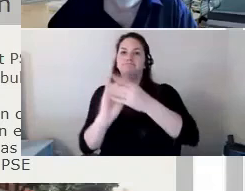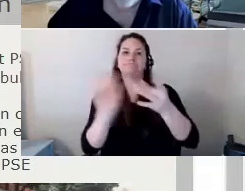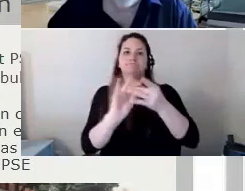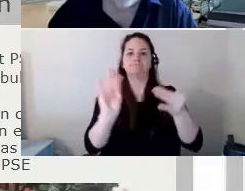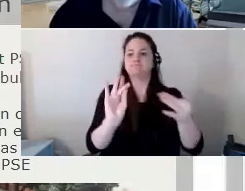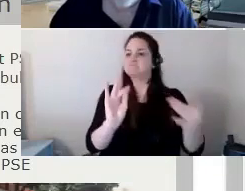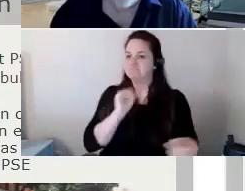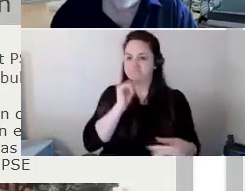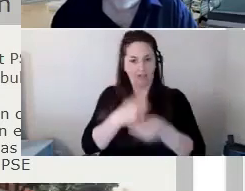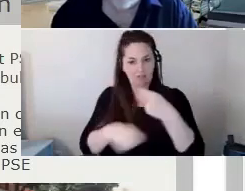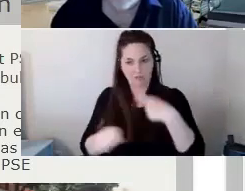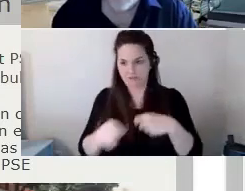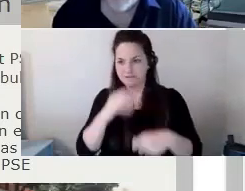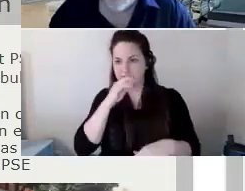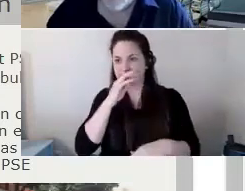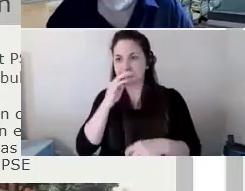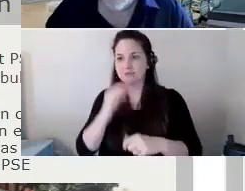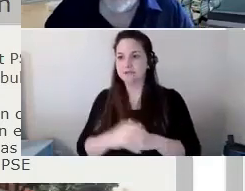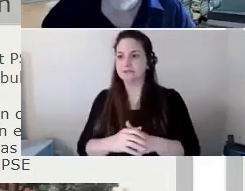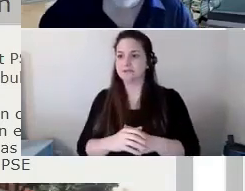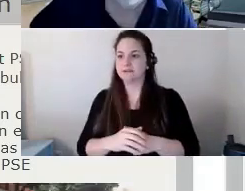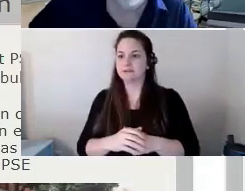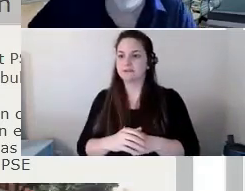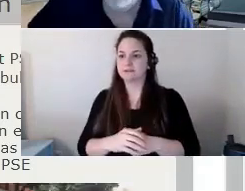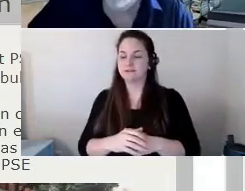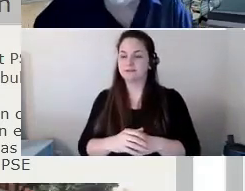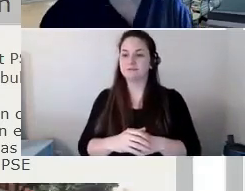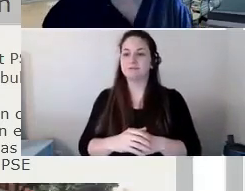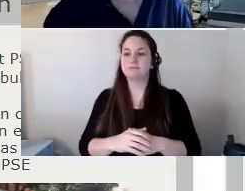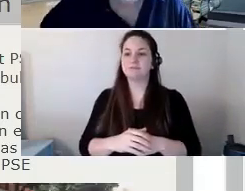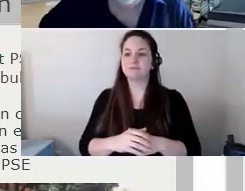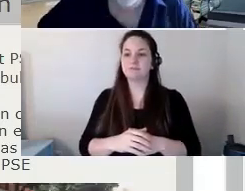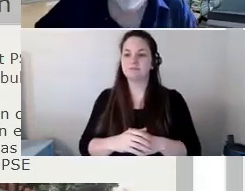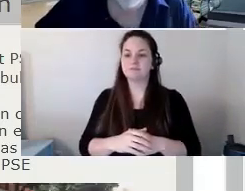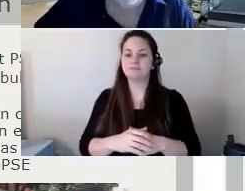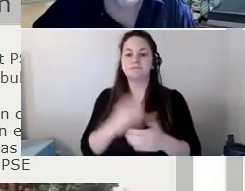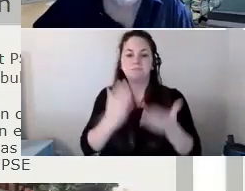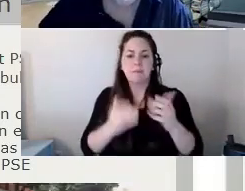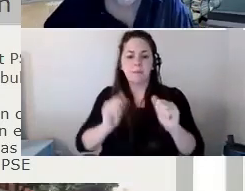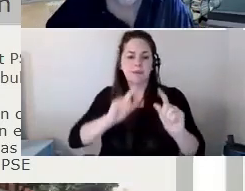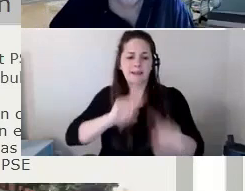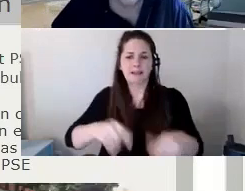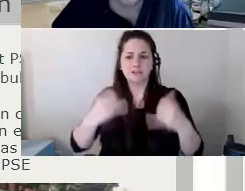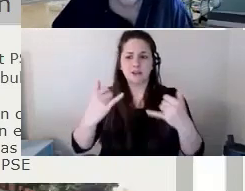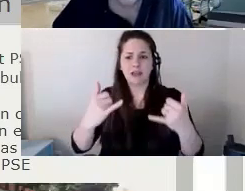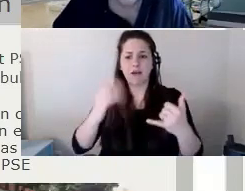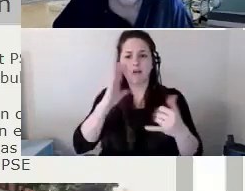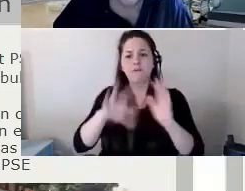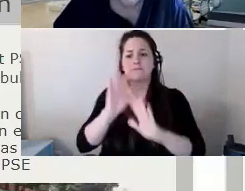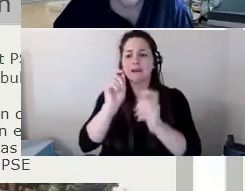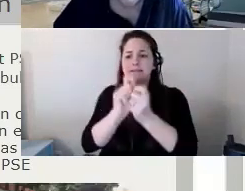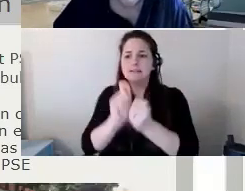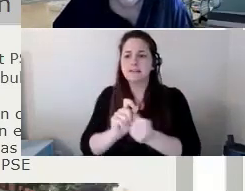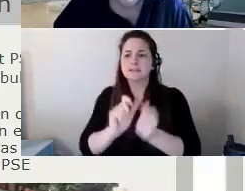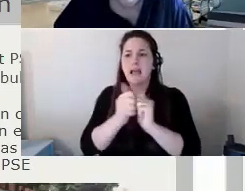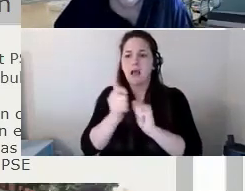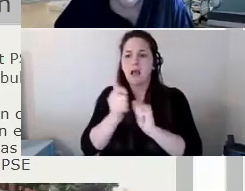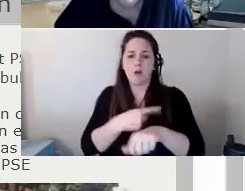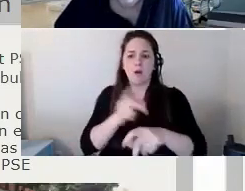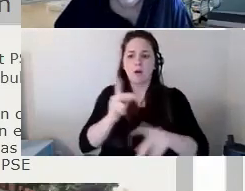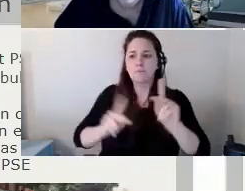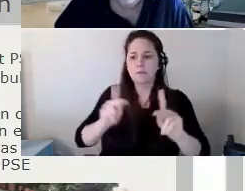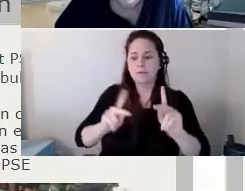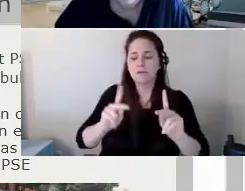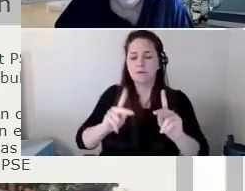Could you also just address where folks might find out, or perhaps we could answer it now, how to find details about how long do people talk, How